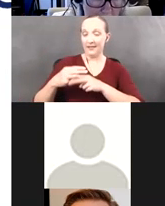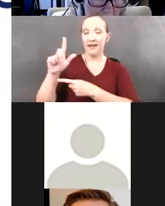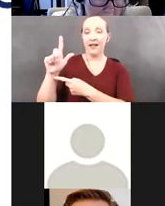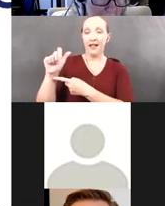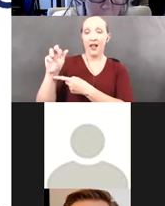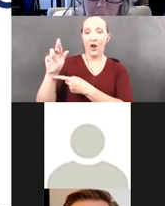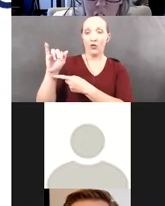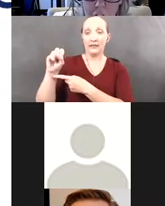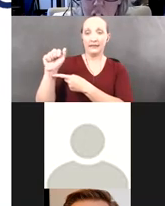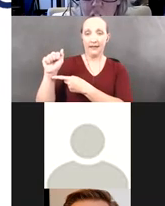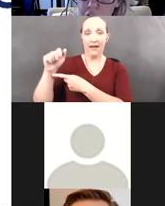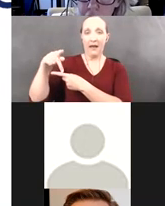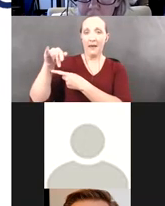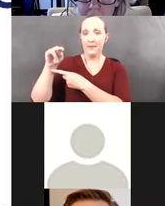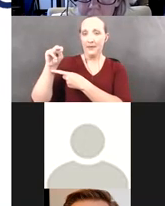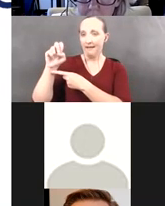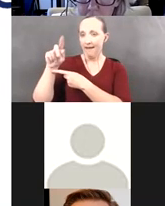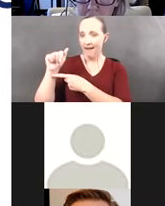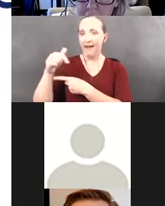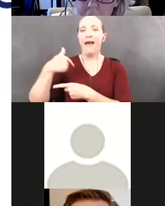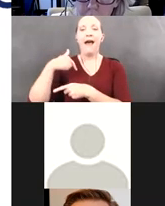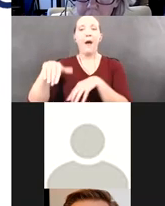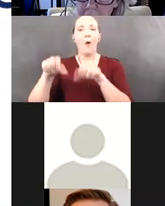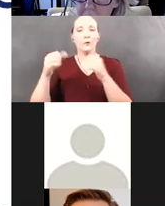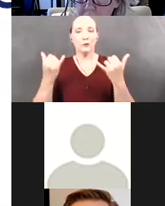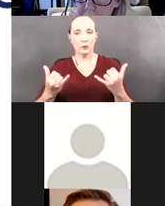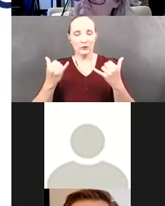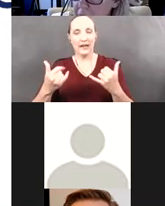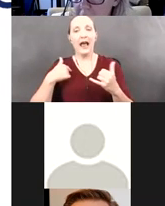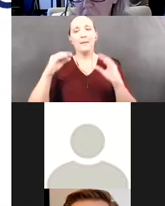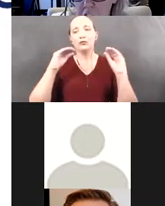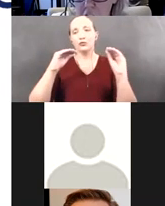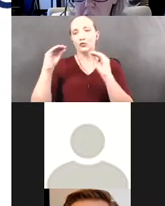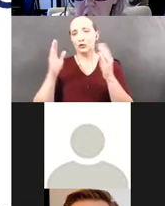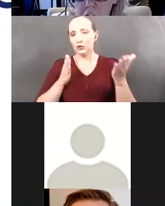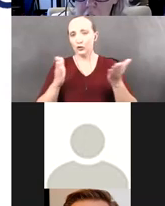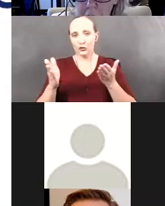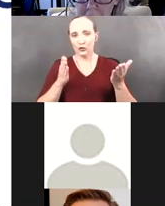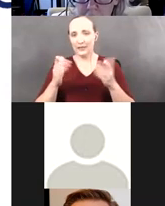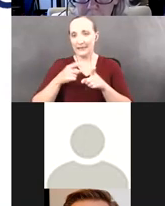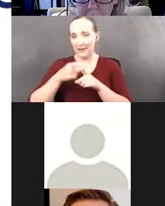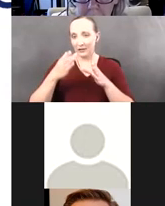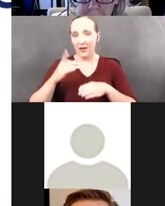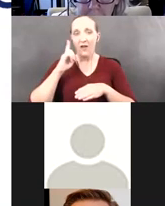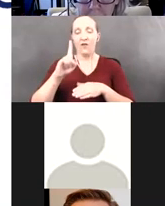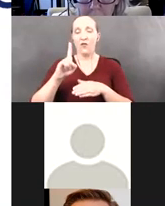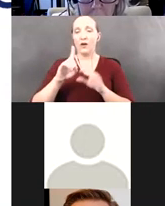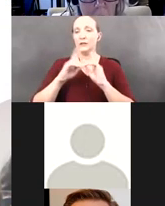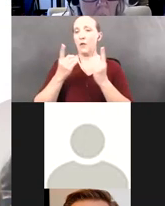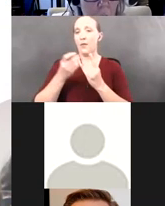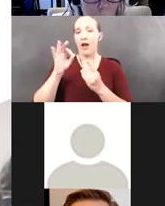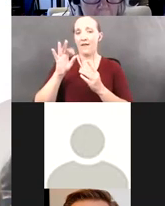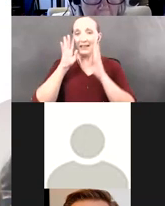host Larissa today. I'm an Pineda. instructional services specialist Yo with the soy Department of especialista Innovation de and Learner instrucción con el Engagement. Departamento